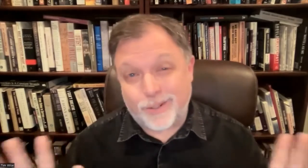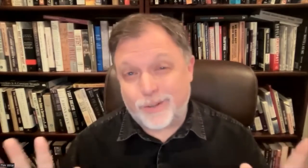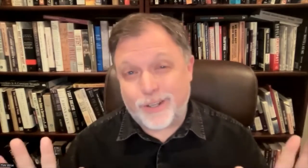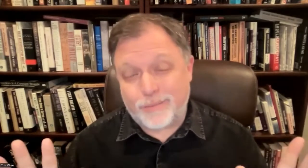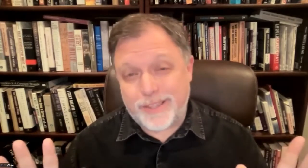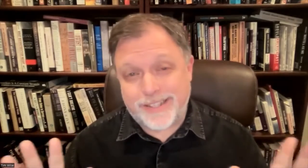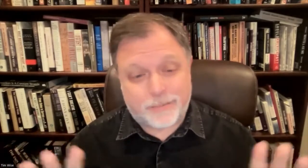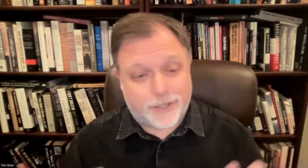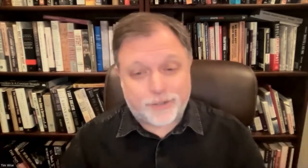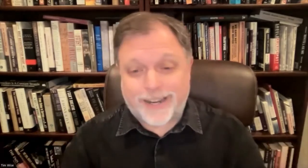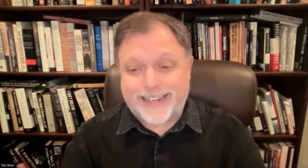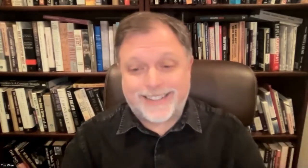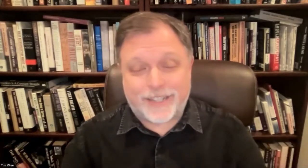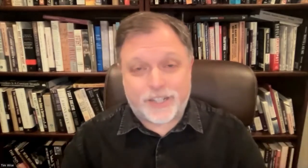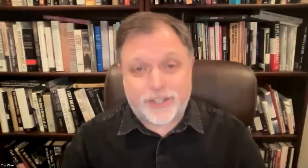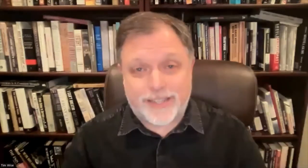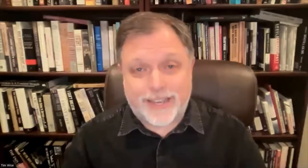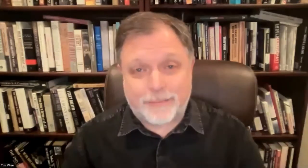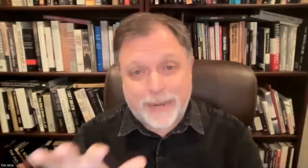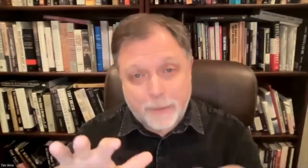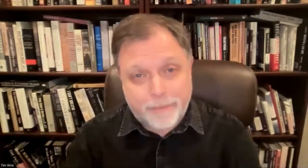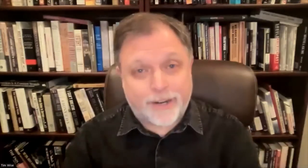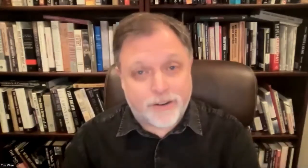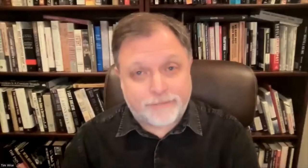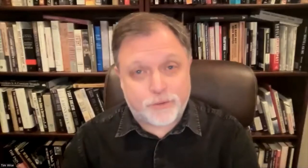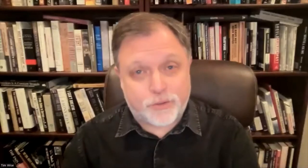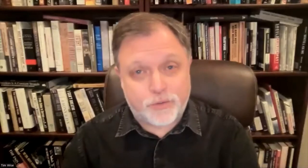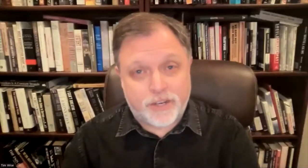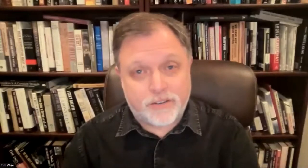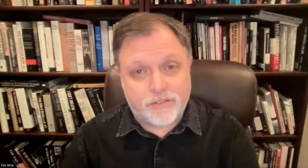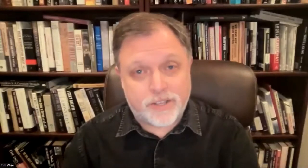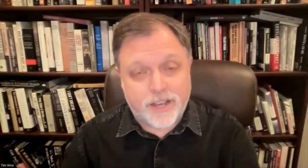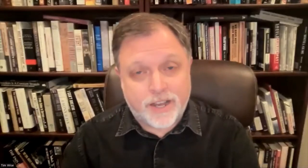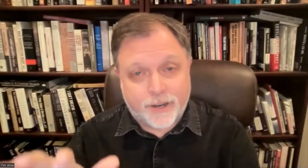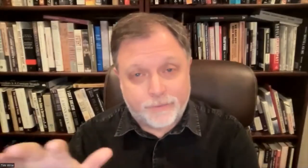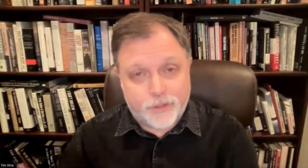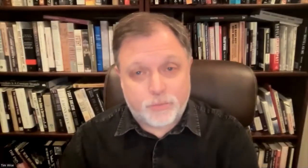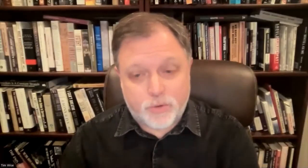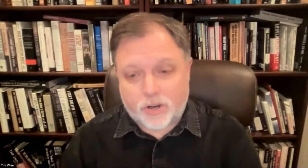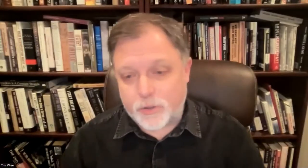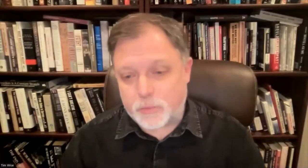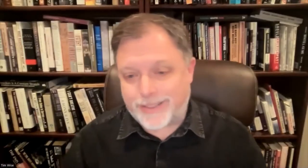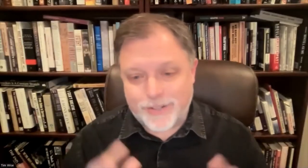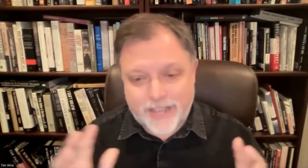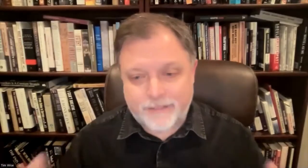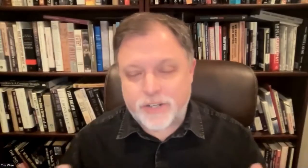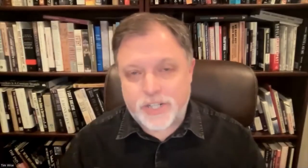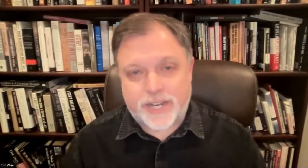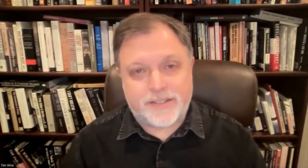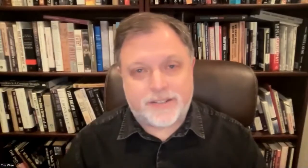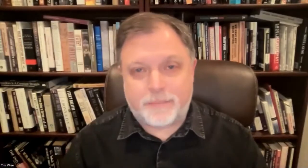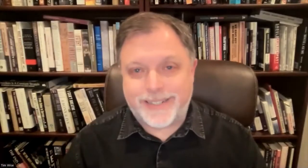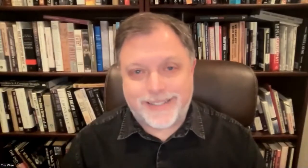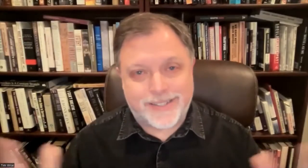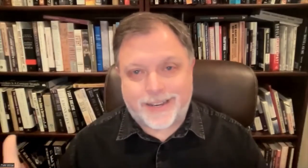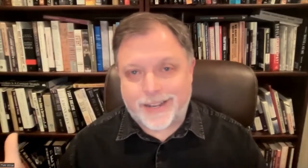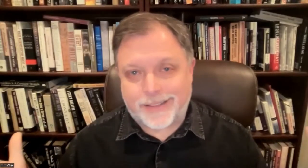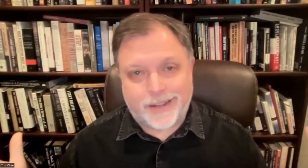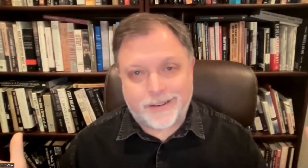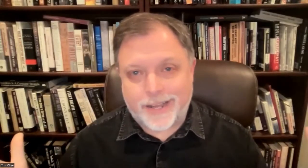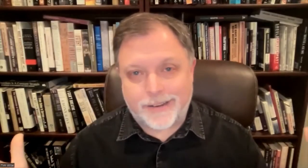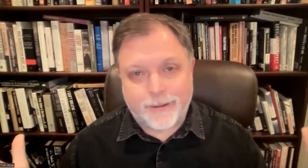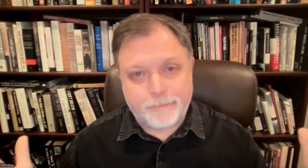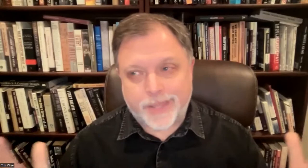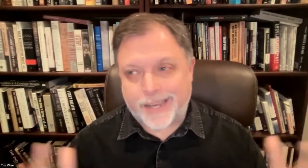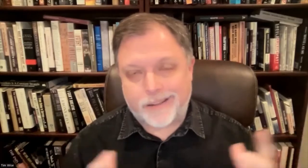I'm not real good with this. I'm going to try not to touch anything. I'm getting better after 2 years of Zoom calls, but there's every chance that I'm going to disconnect